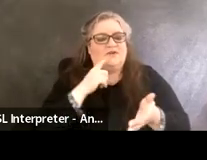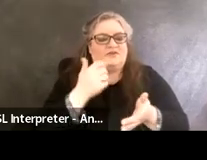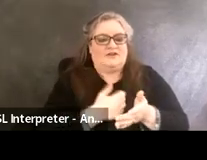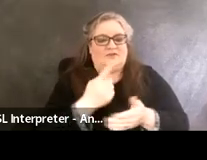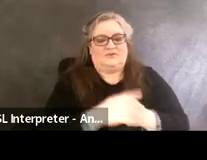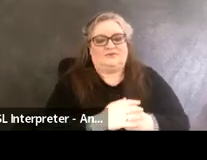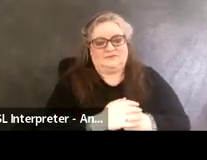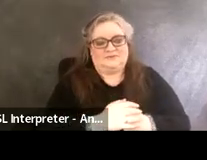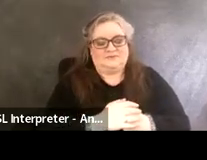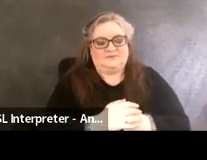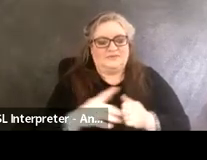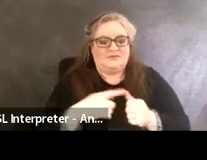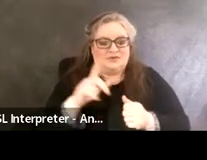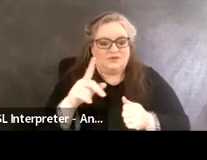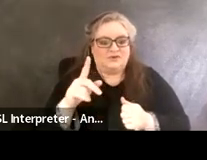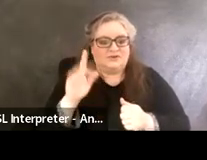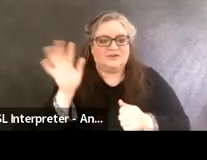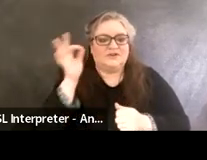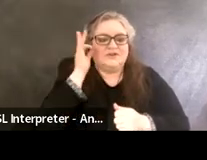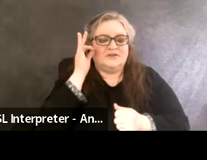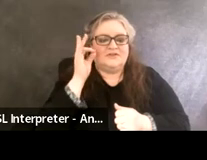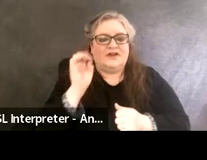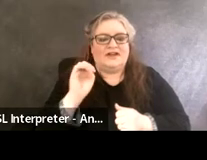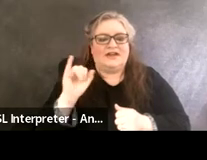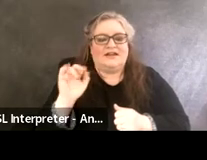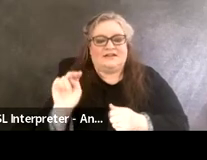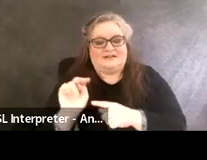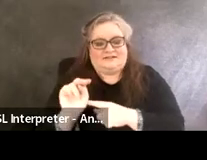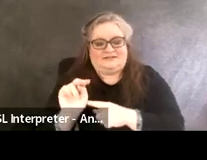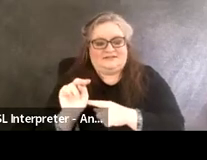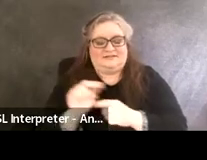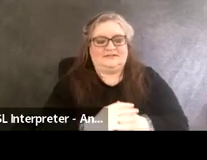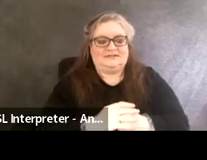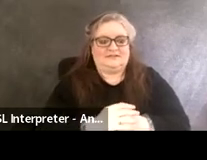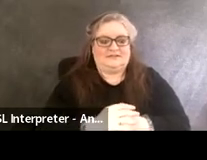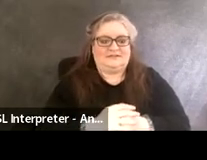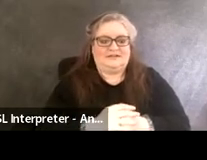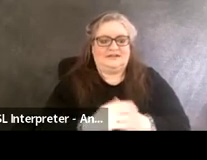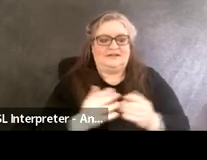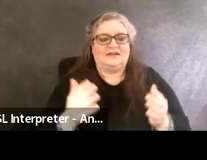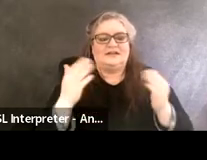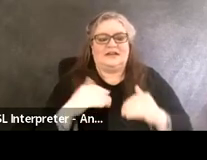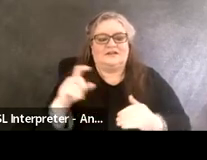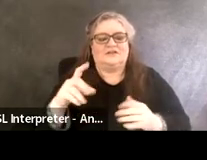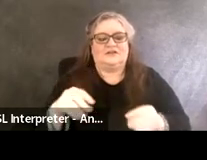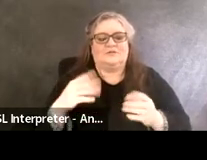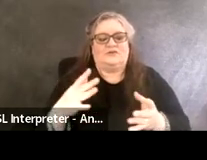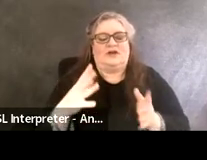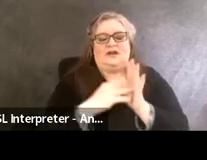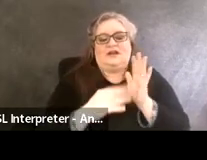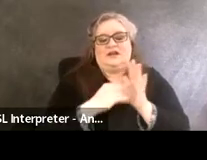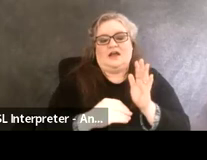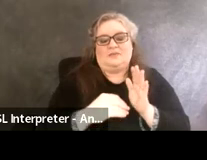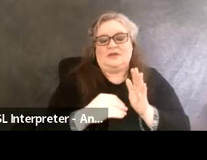everyone. First is your federal employer identification number, or your EIN. Next, you need to provide a copy of the